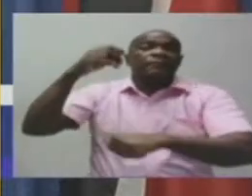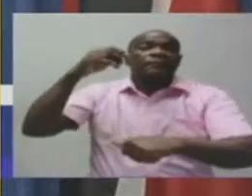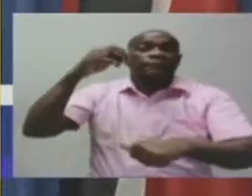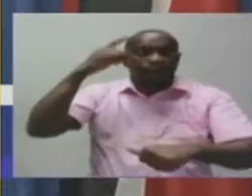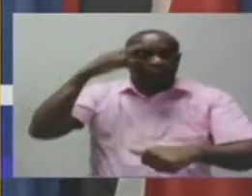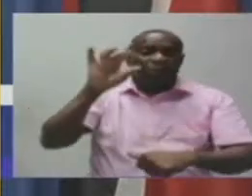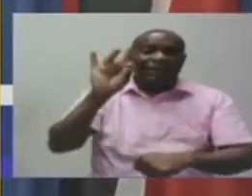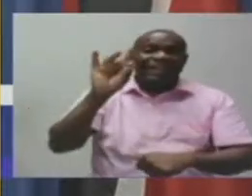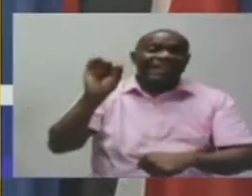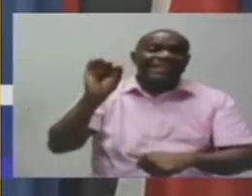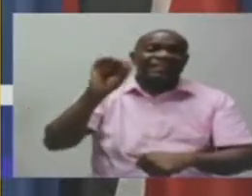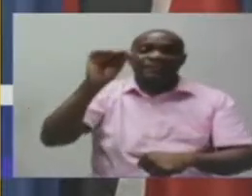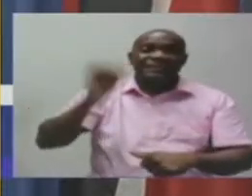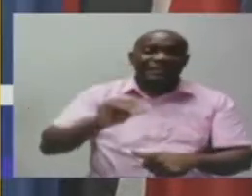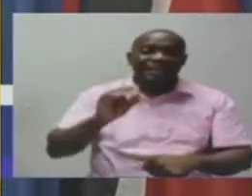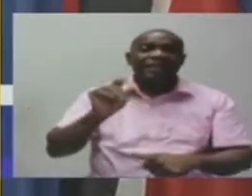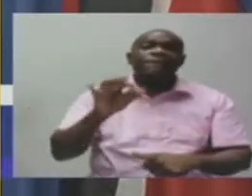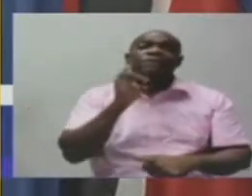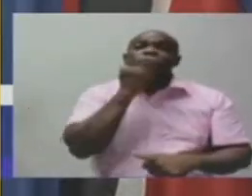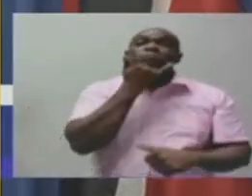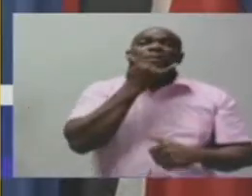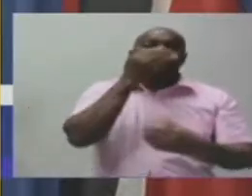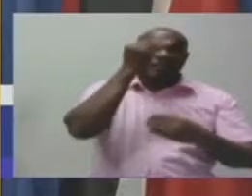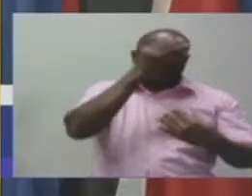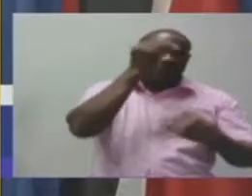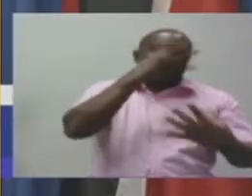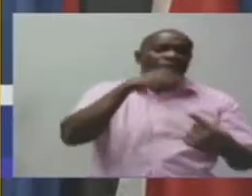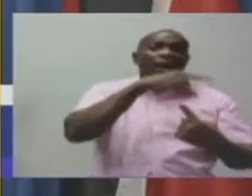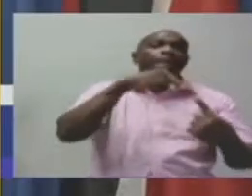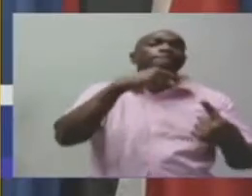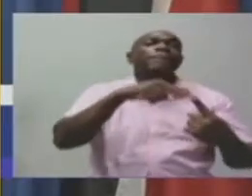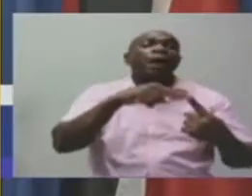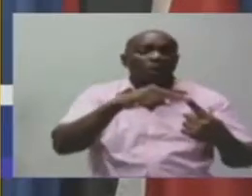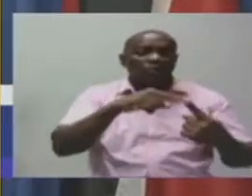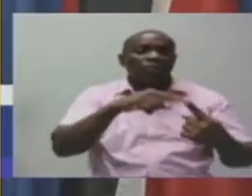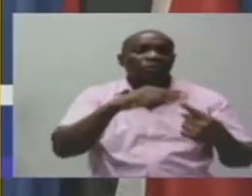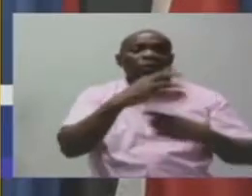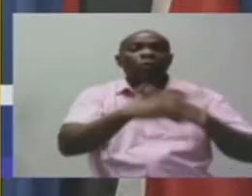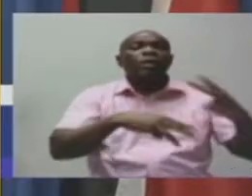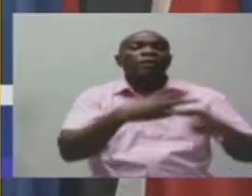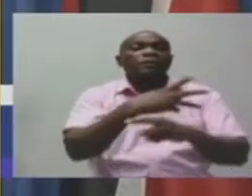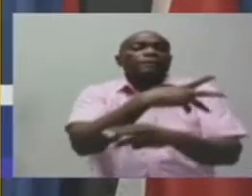on social media about the world's vaccine program. 12 people.